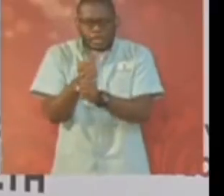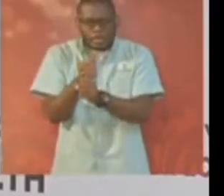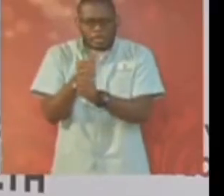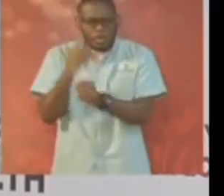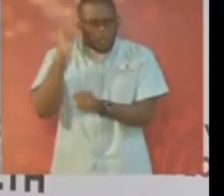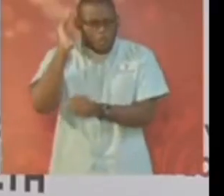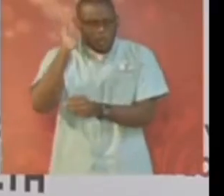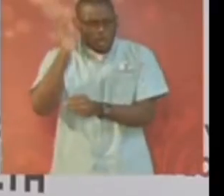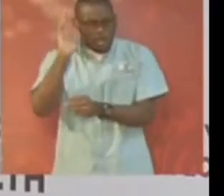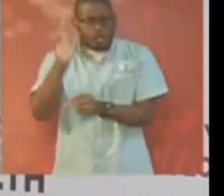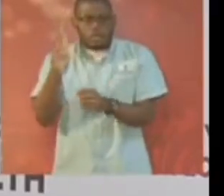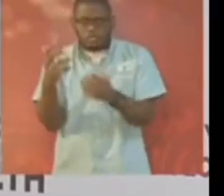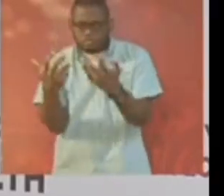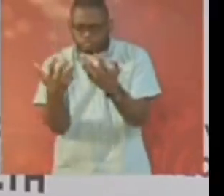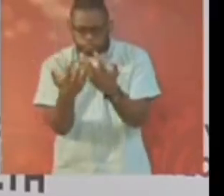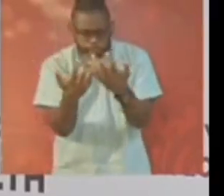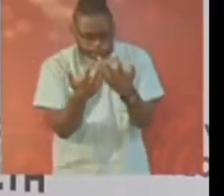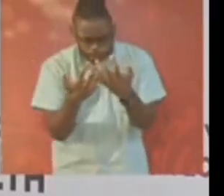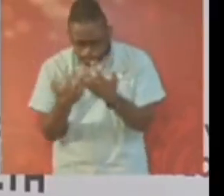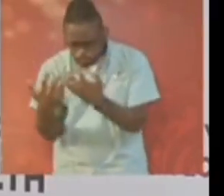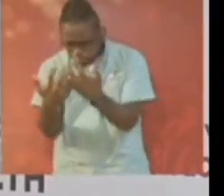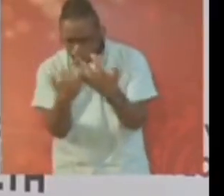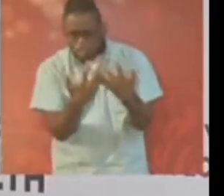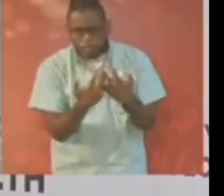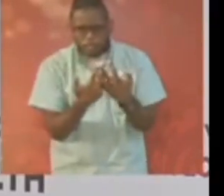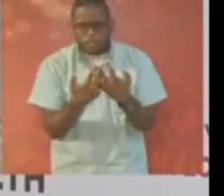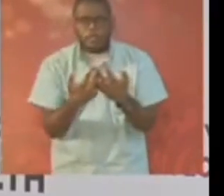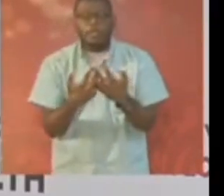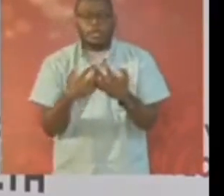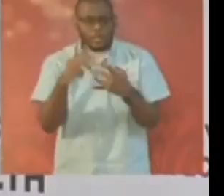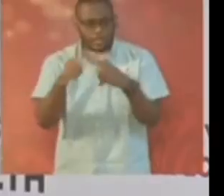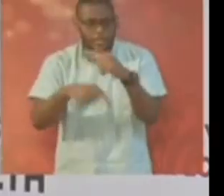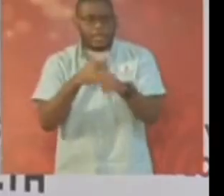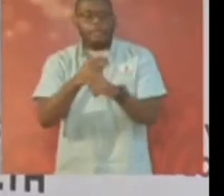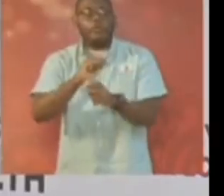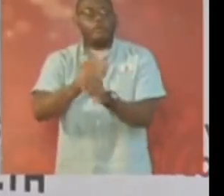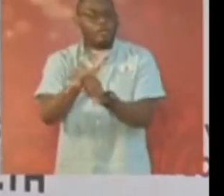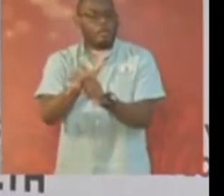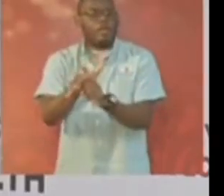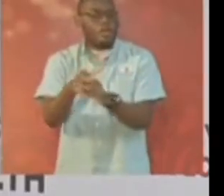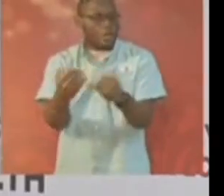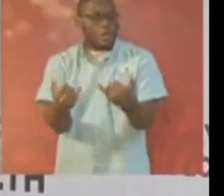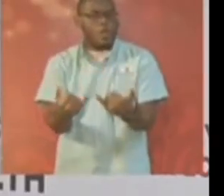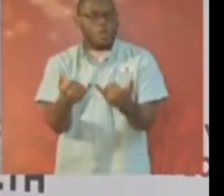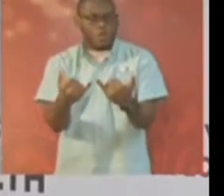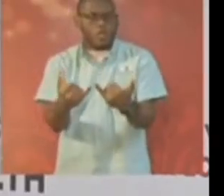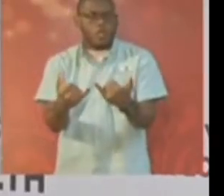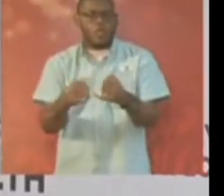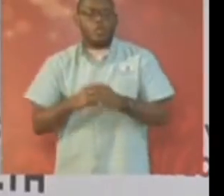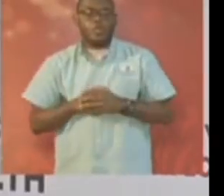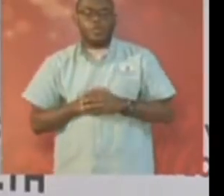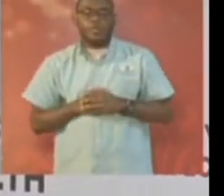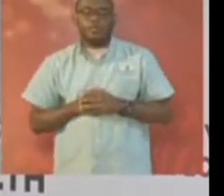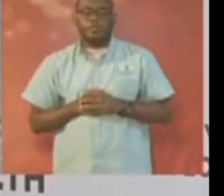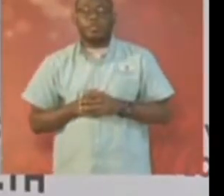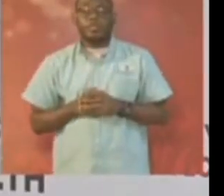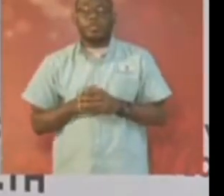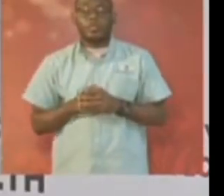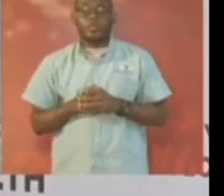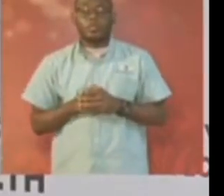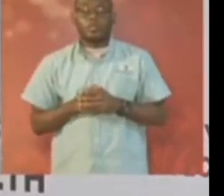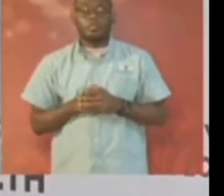the existing pathogens as they are configured at this point in time. So once there isn't a